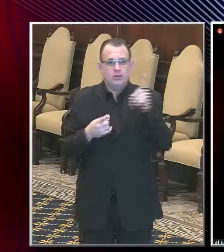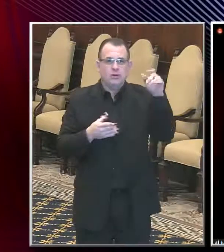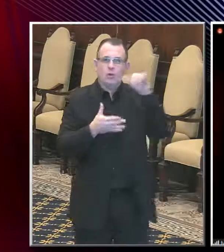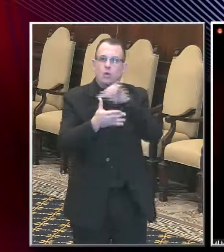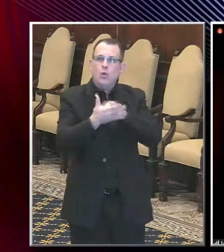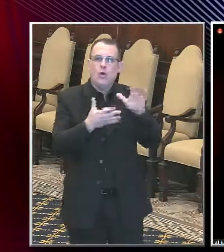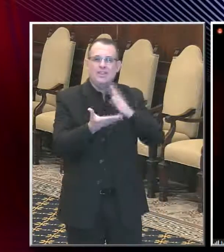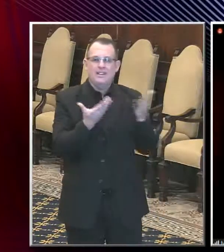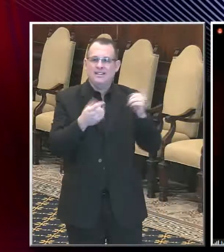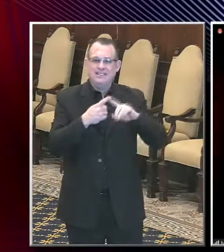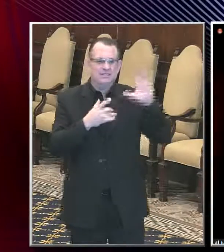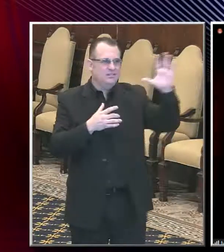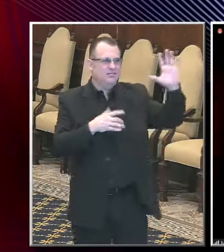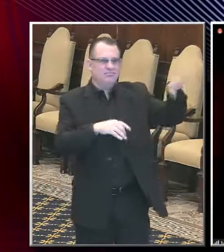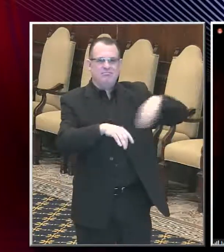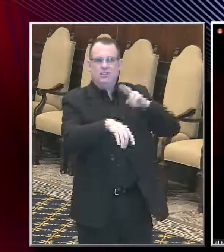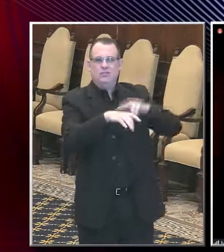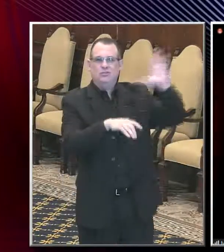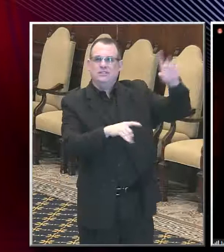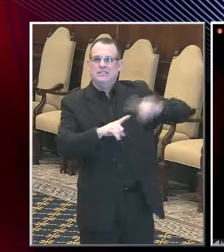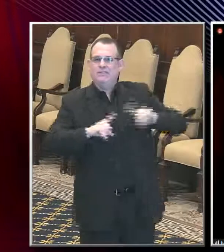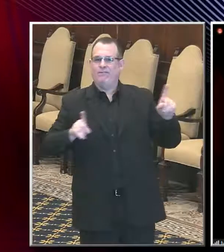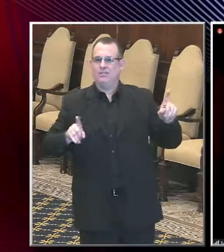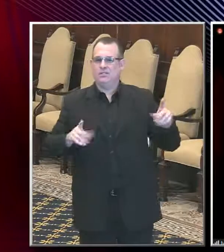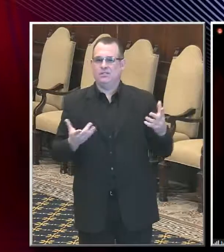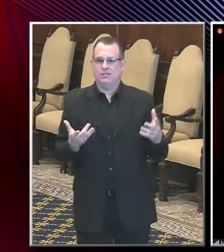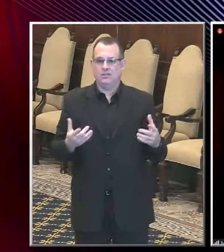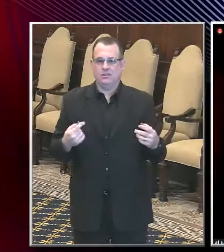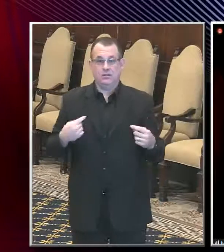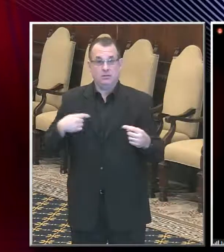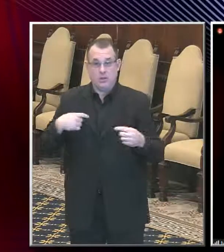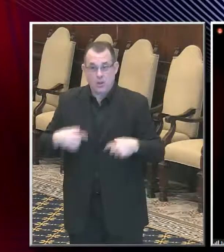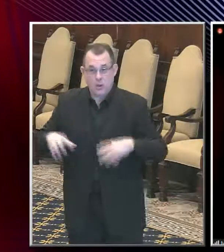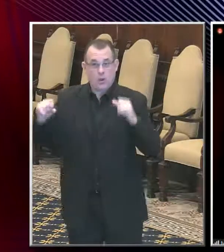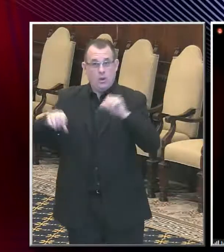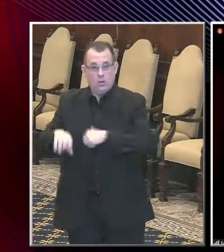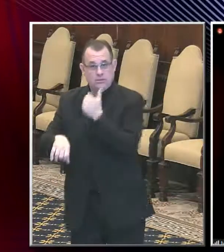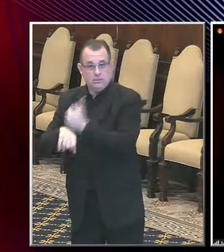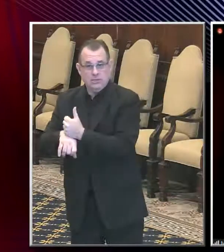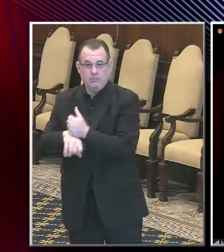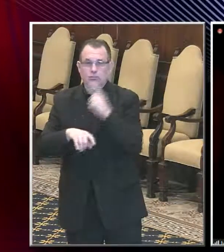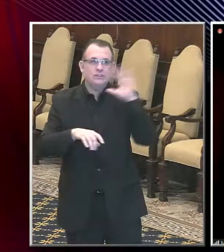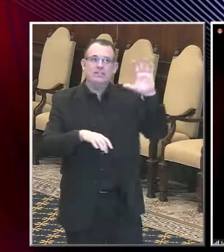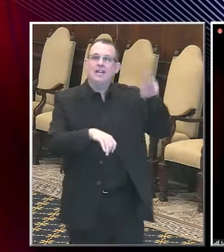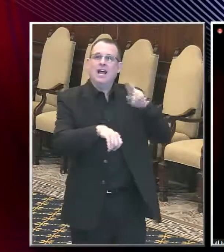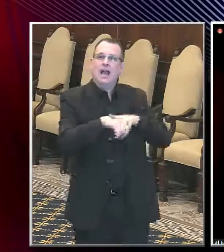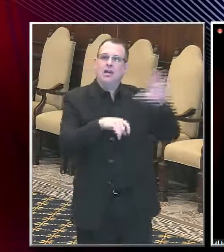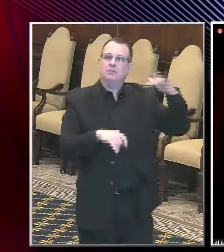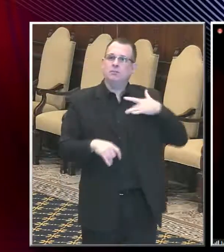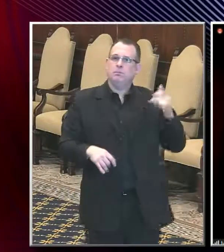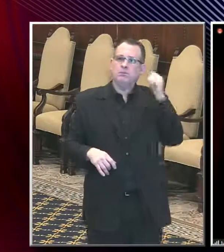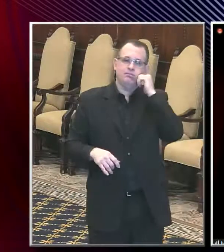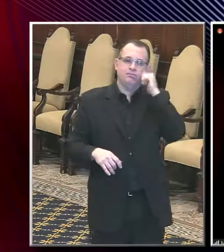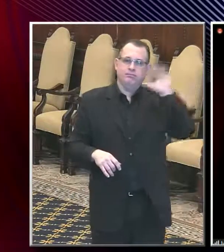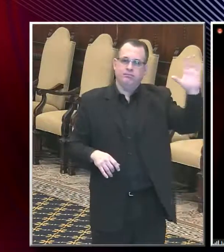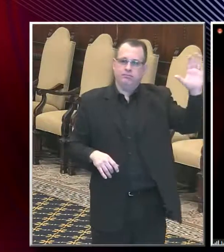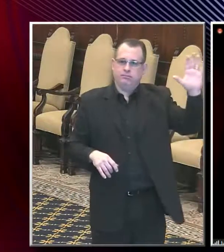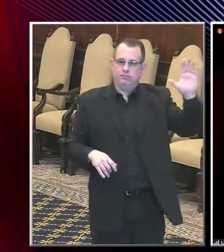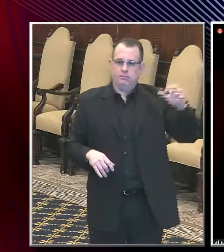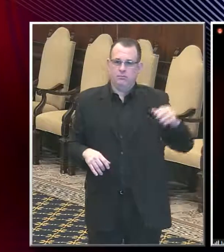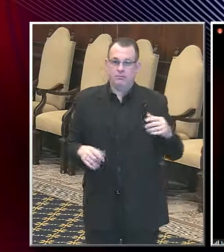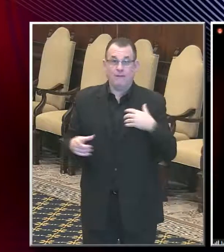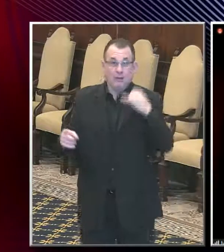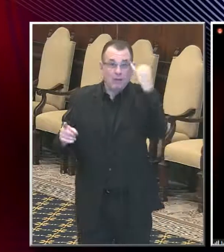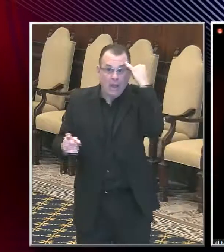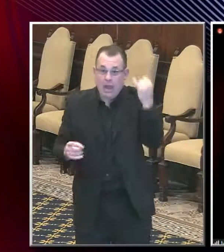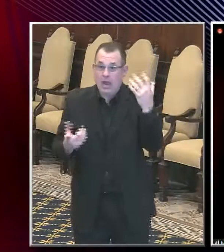an organized, natural thing happen. Certainly, if somebody has some ideas, we'd be happy to vet them and see whether or not we could do something.